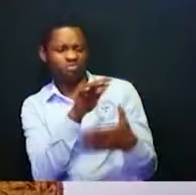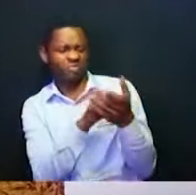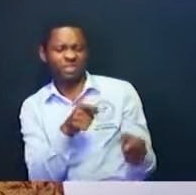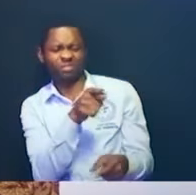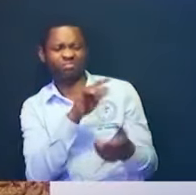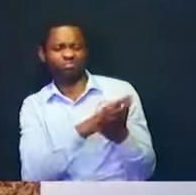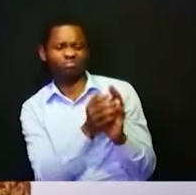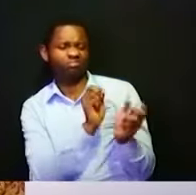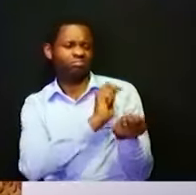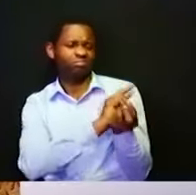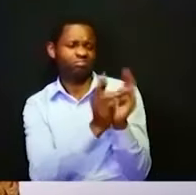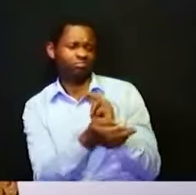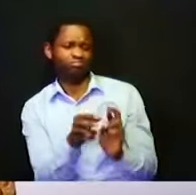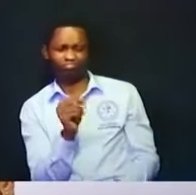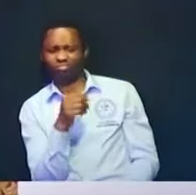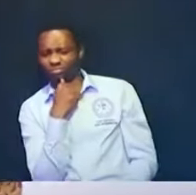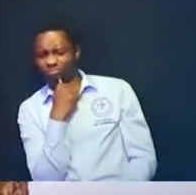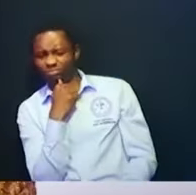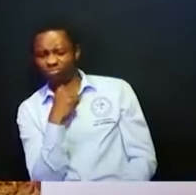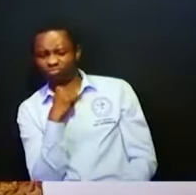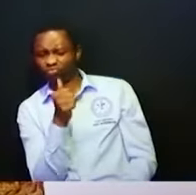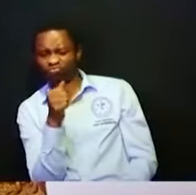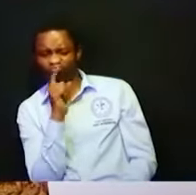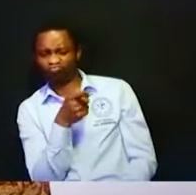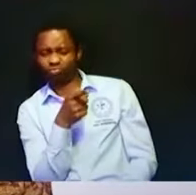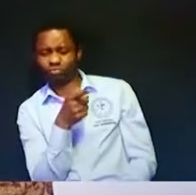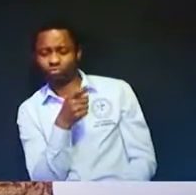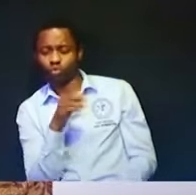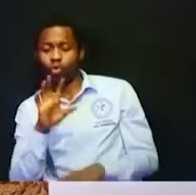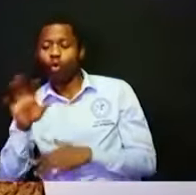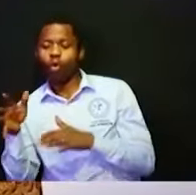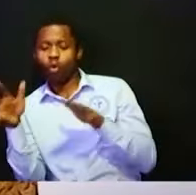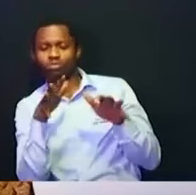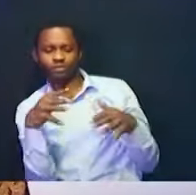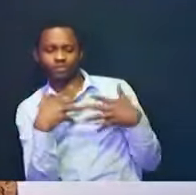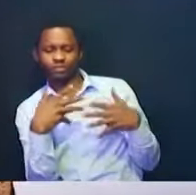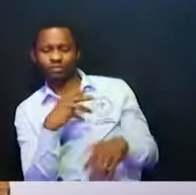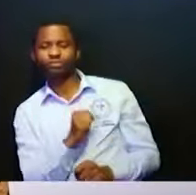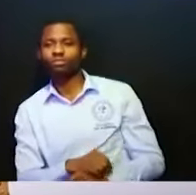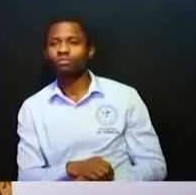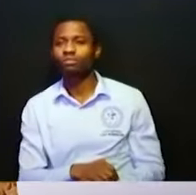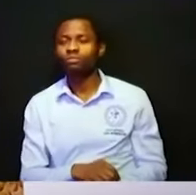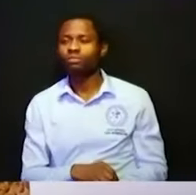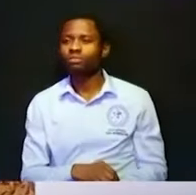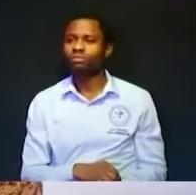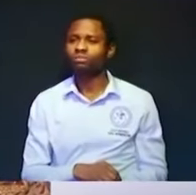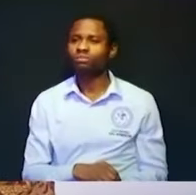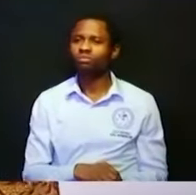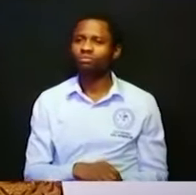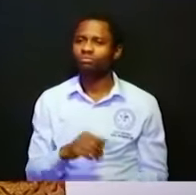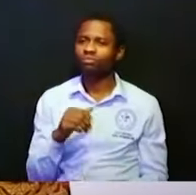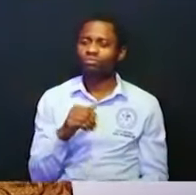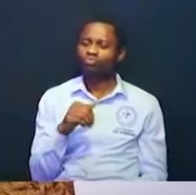no, or per se, or didn't walk up a swamphon no, now so, now when you na is throno, if we say, now when you